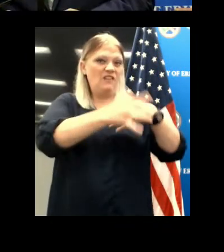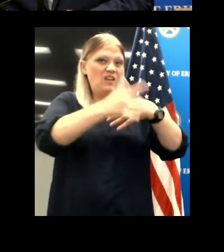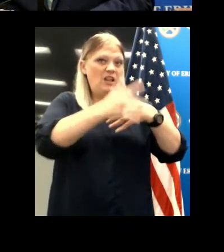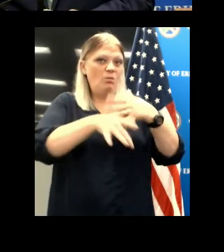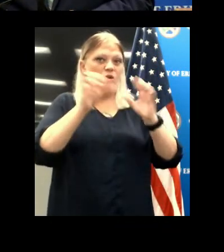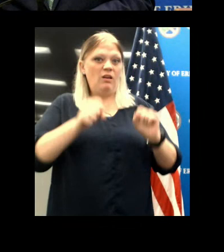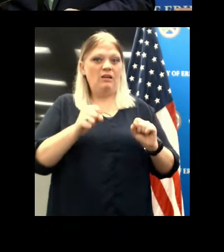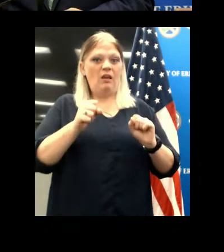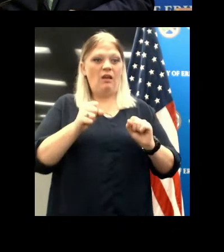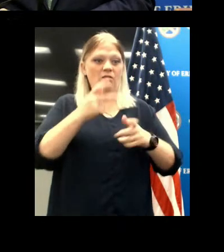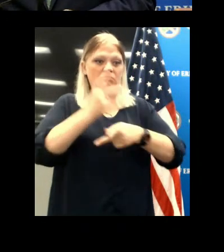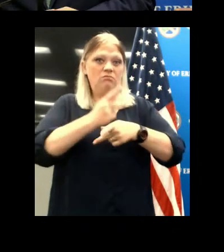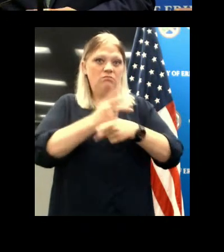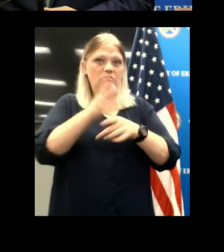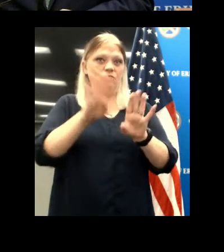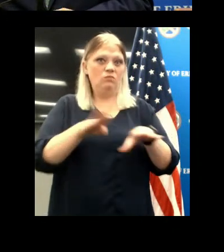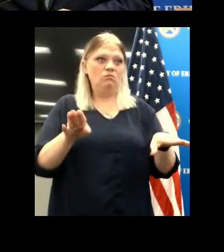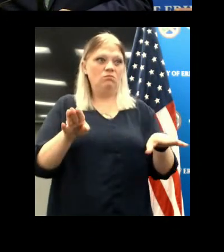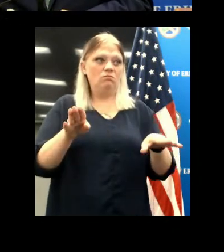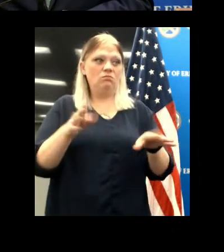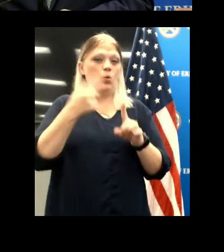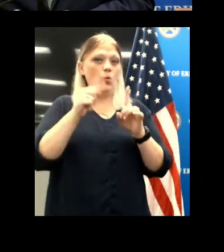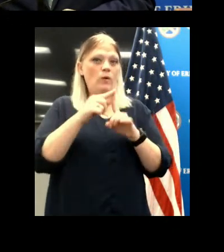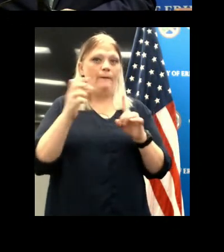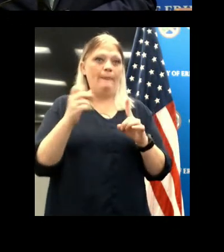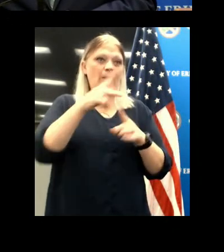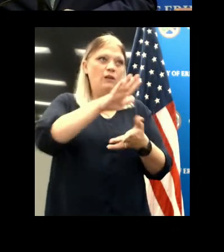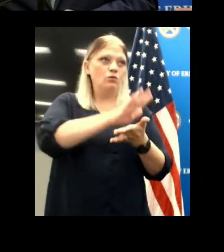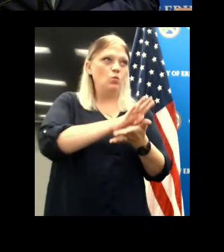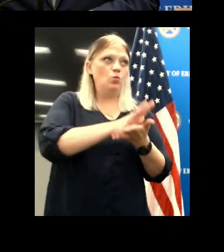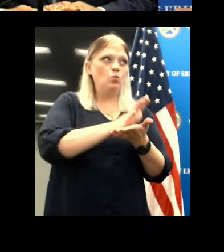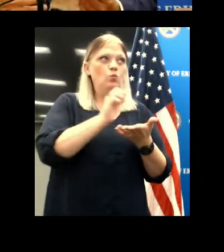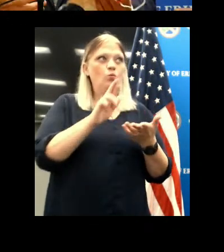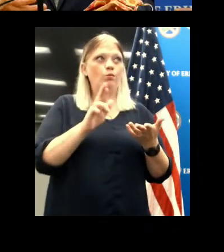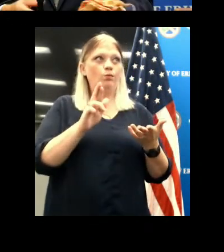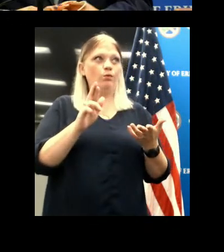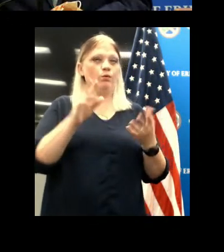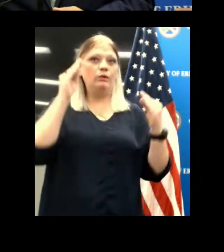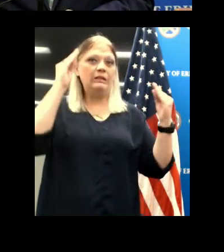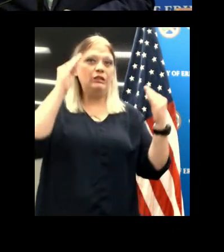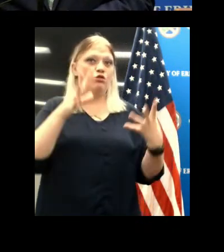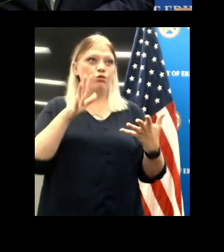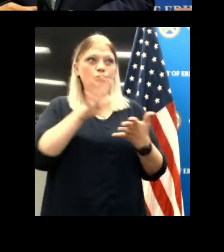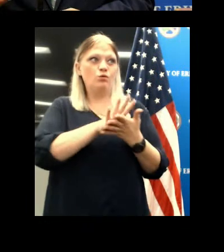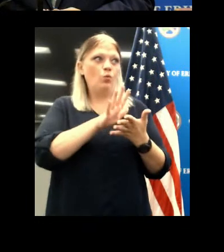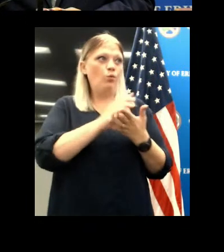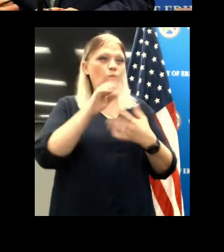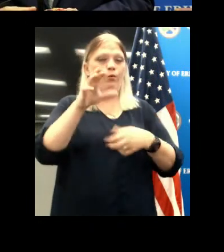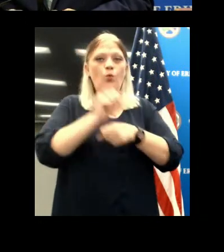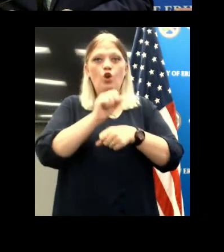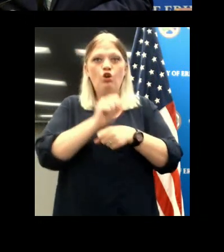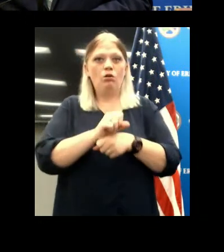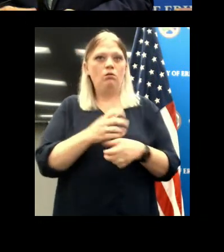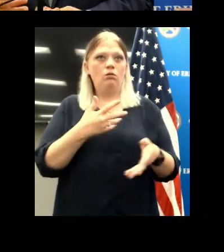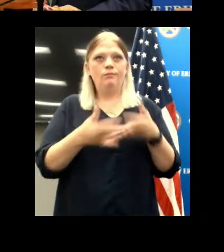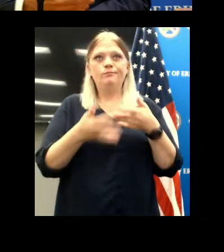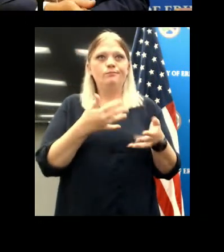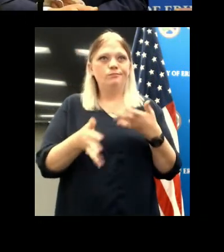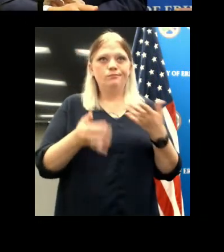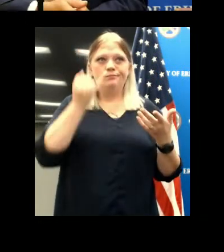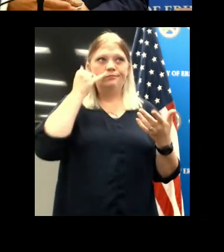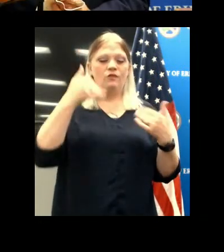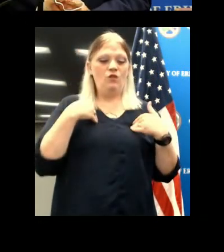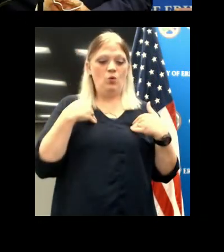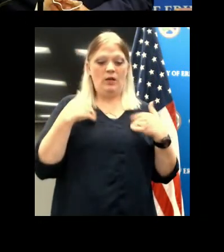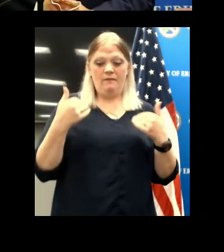and can take care of your child as you return to school, or if you're a teacher going to school, or if you're returning to work, or if you got a